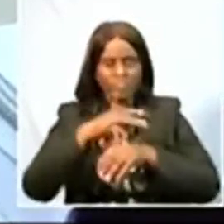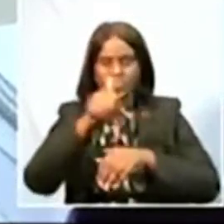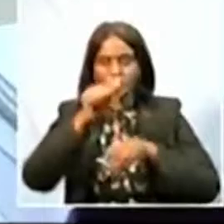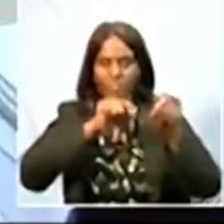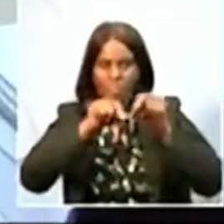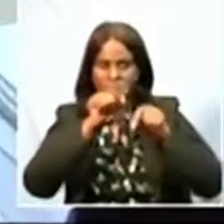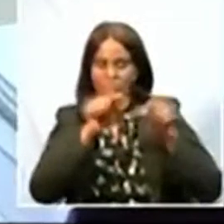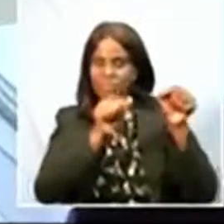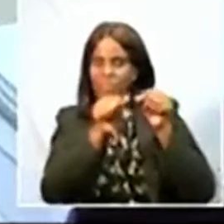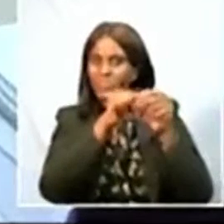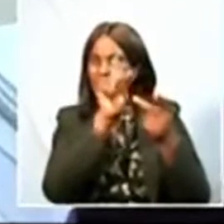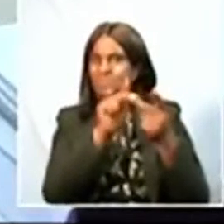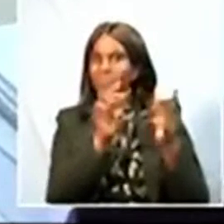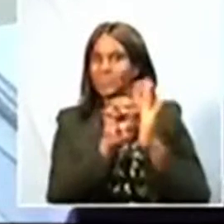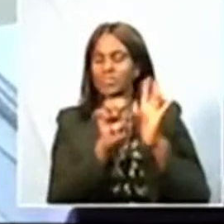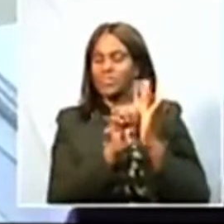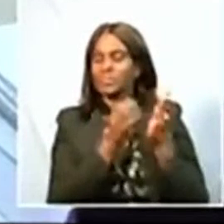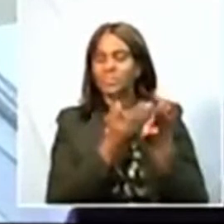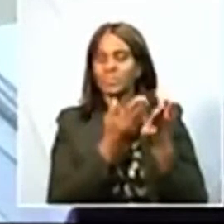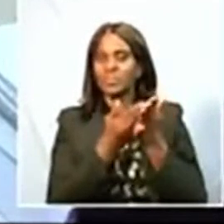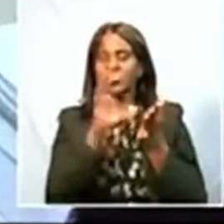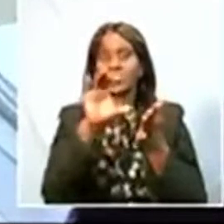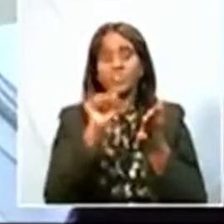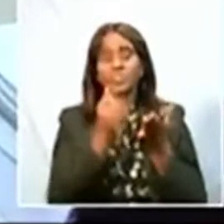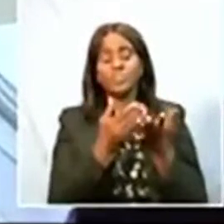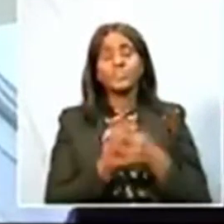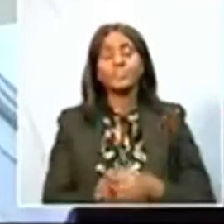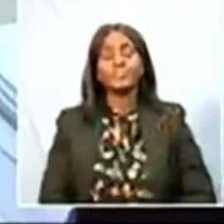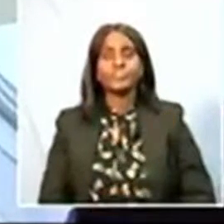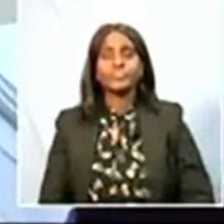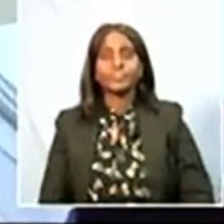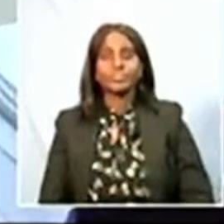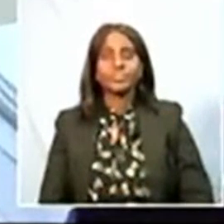a system like that? Council Secretary.